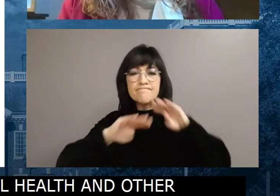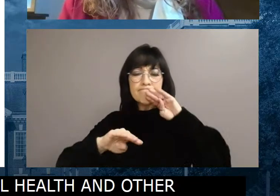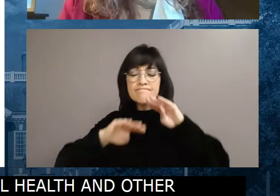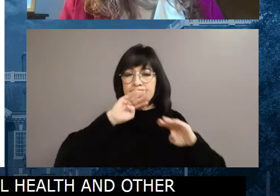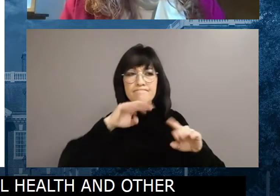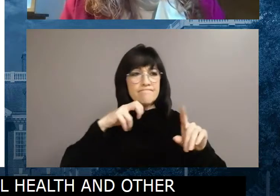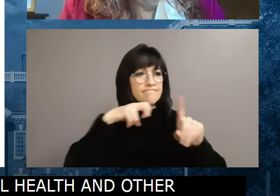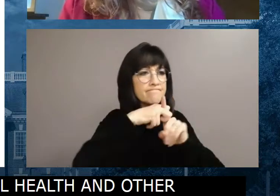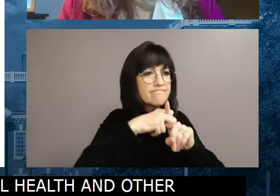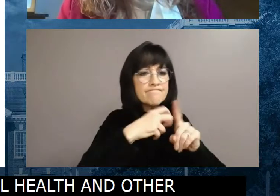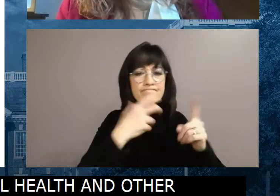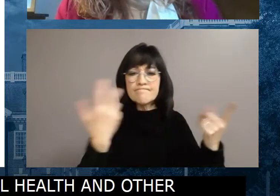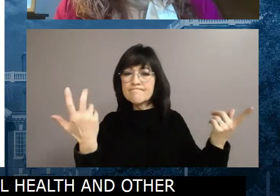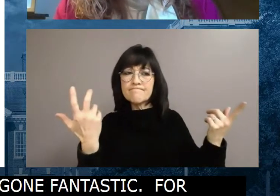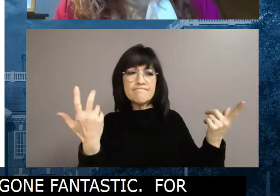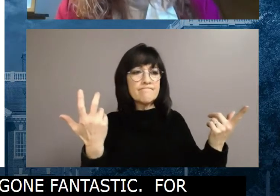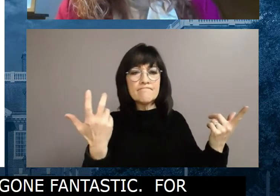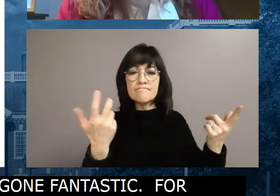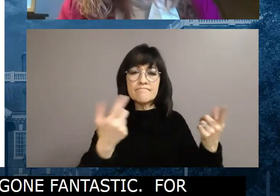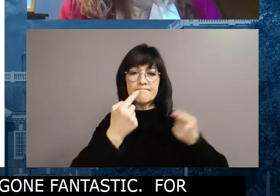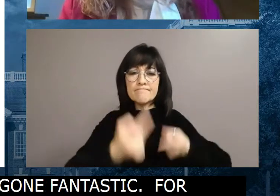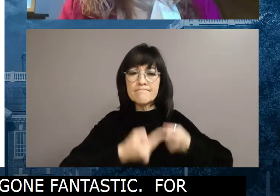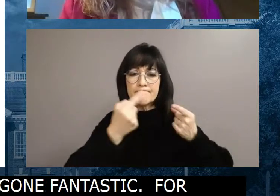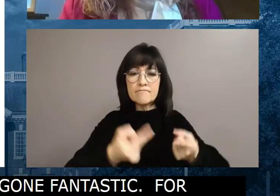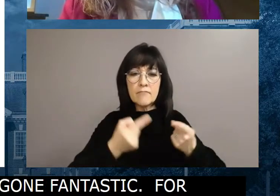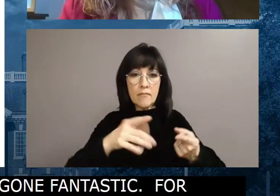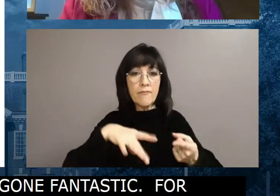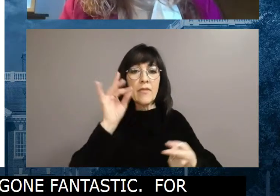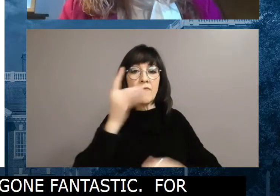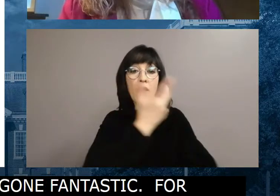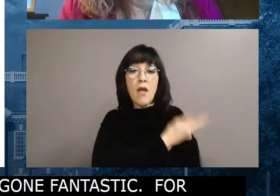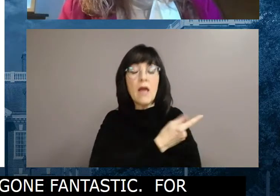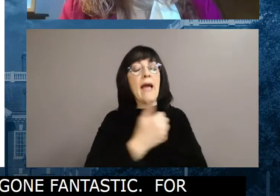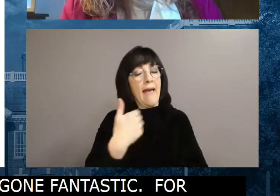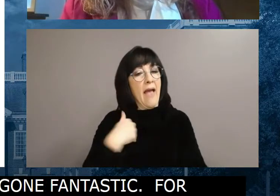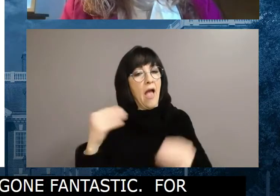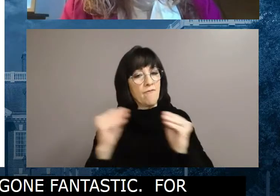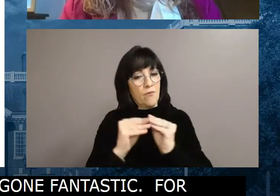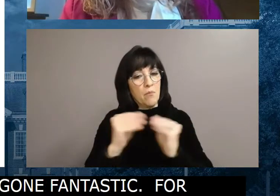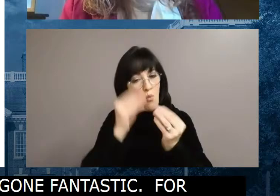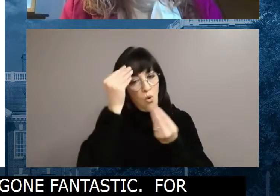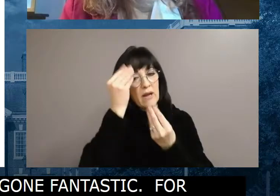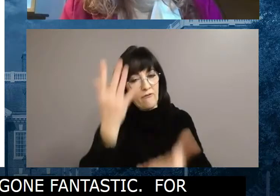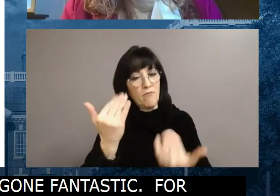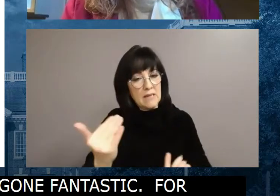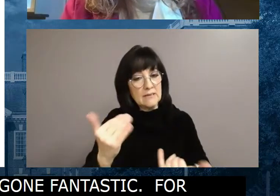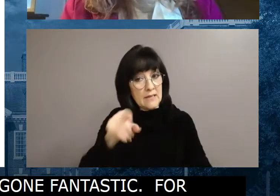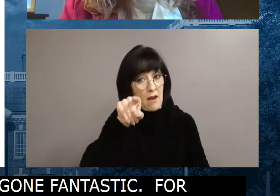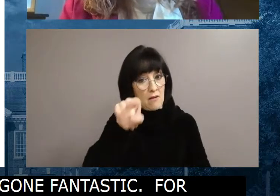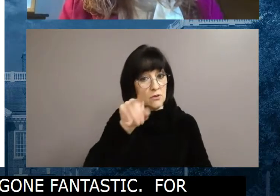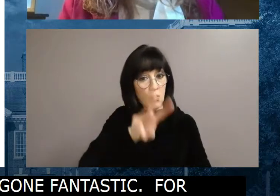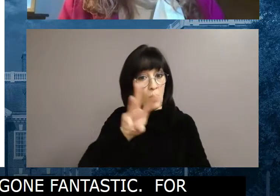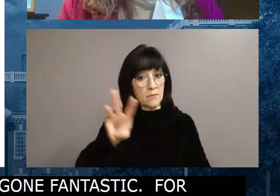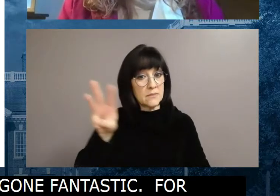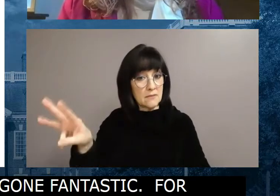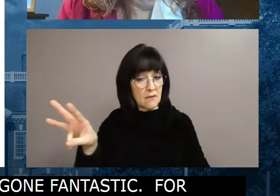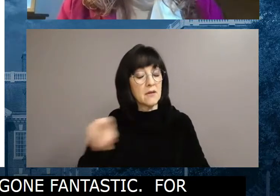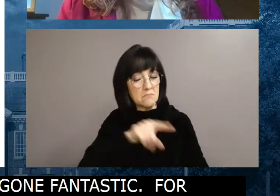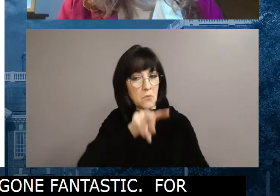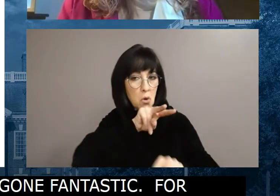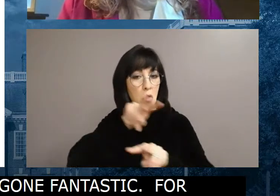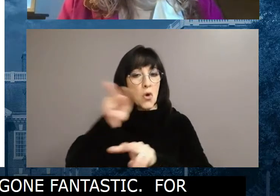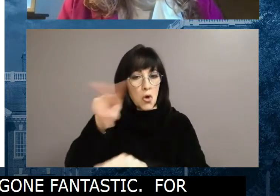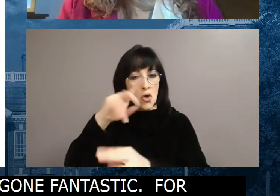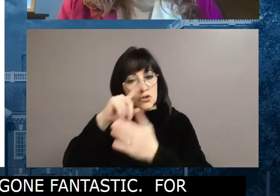need an accommodation, we have more information now on our website than we did last week. So check out our website,